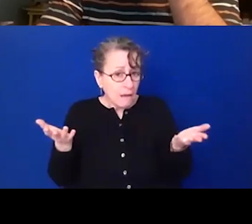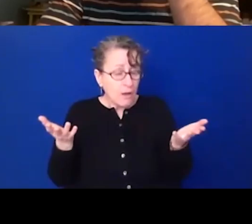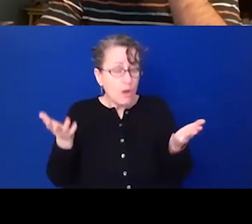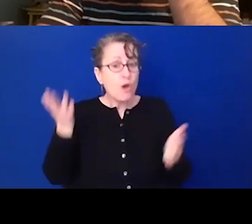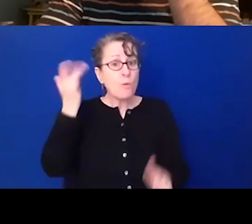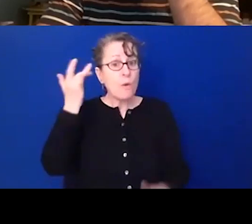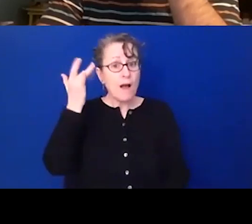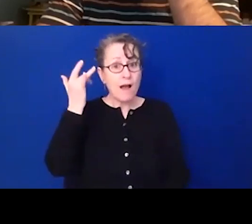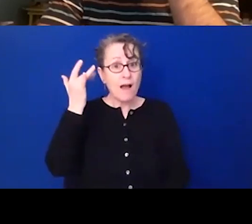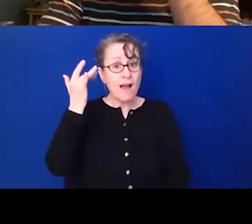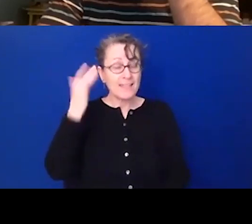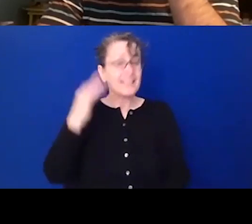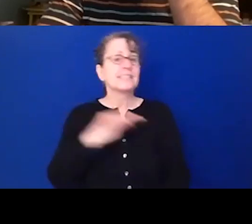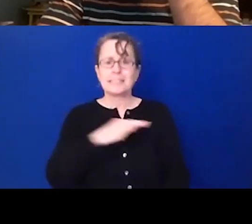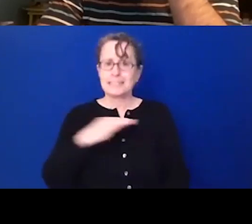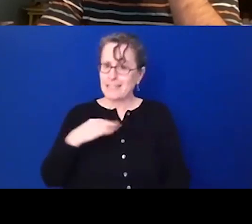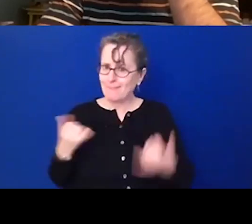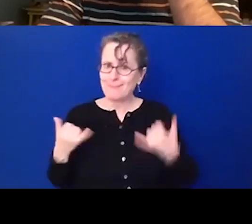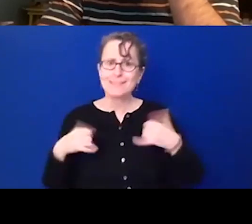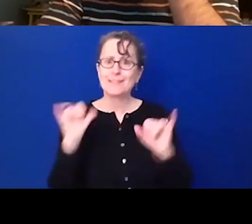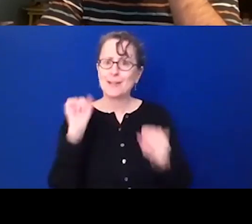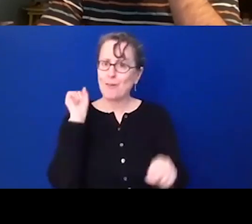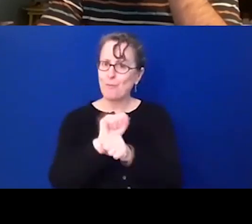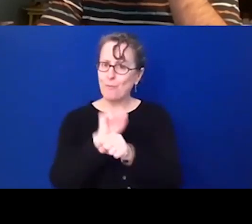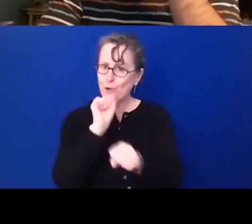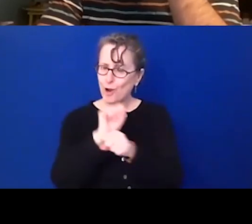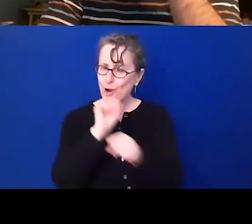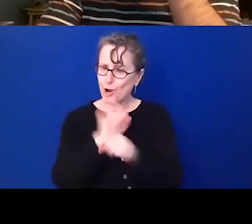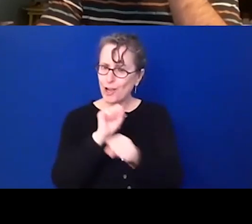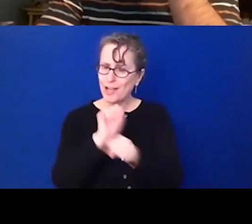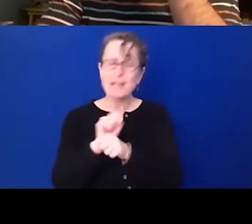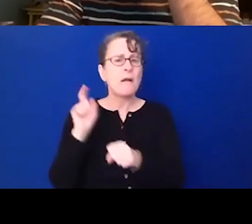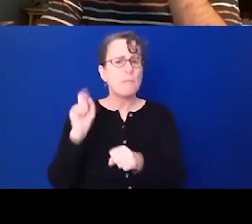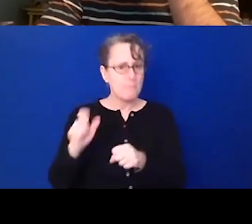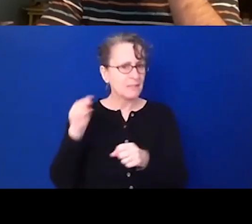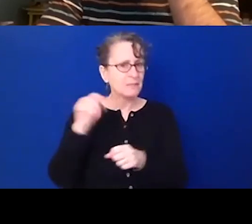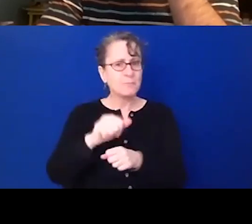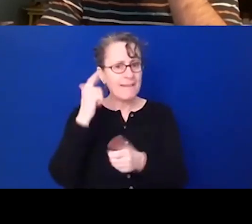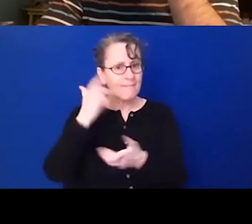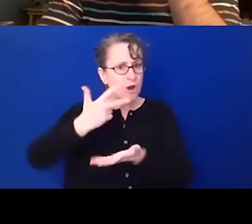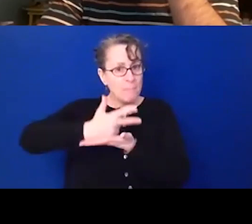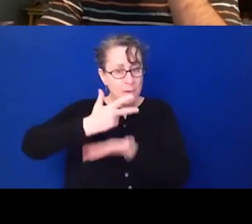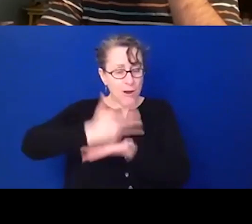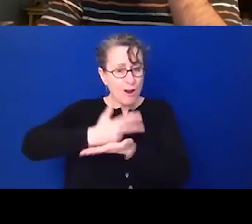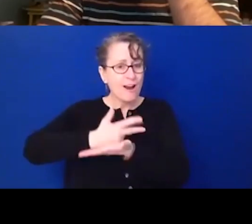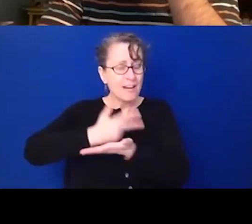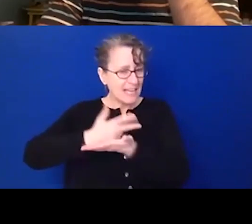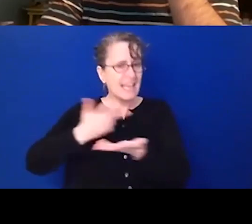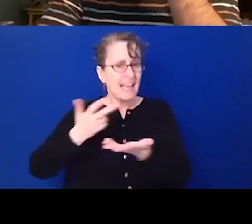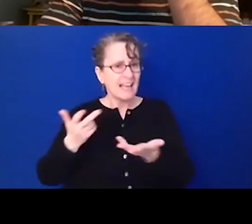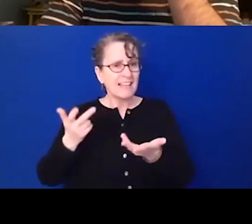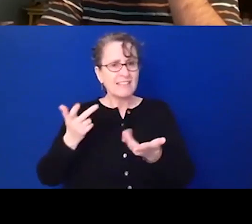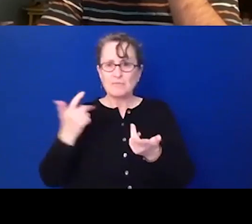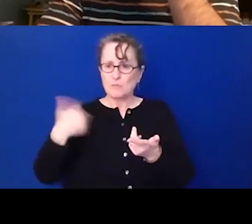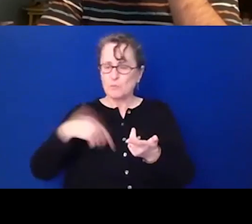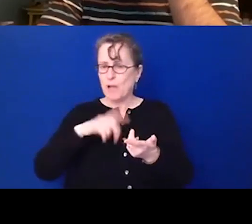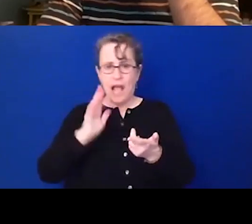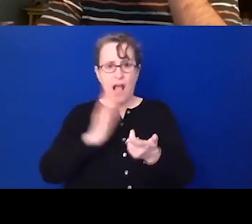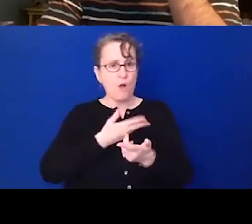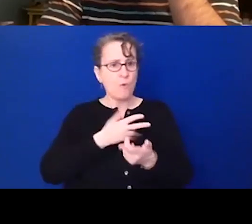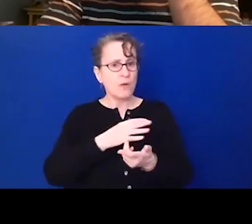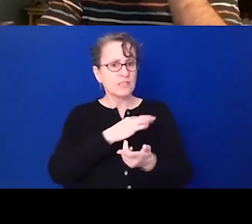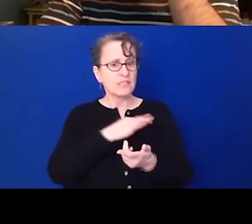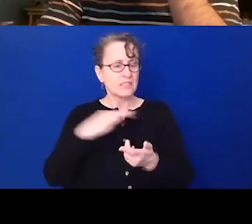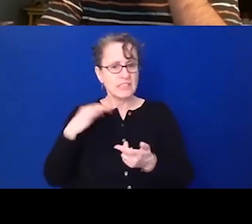out enforcing the parking restrictions. We had a conversation about that back in the middle of COVID, of the importance of maintaining parking